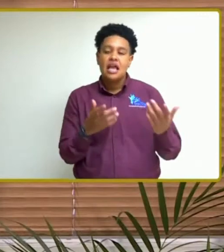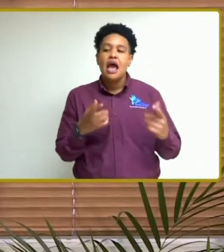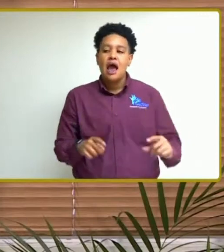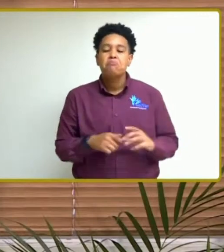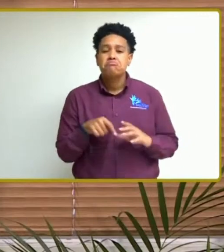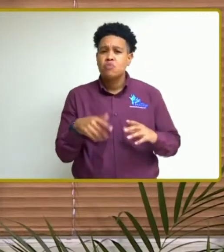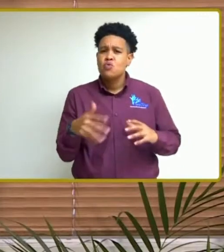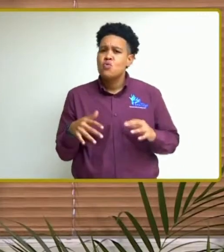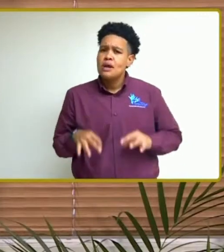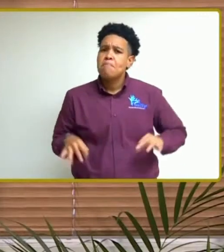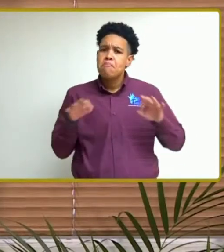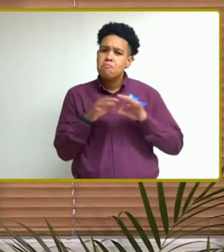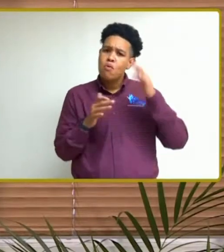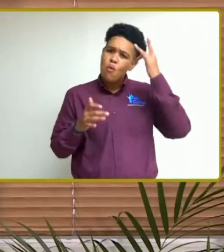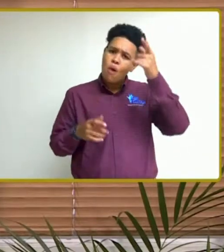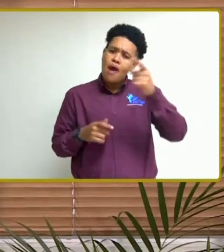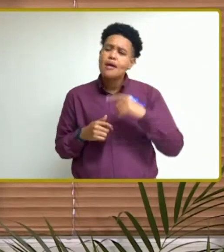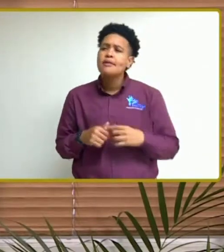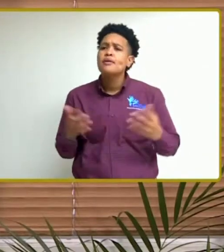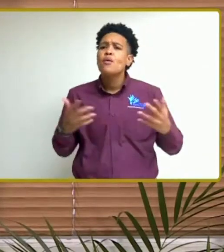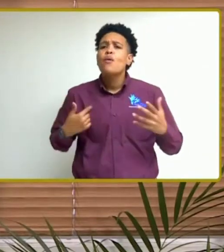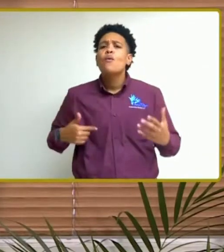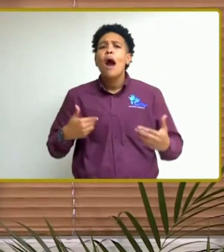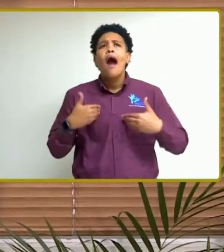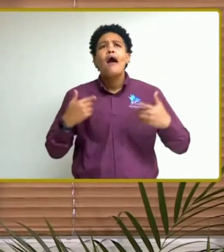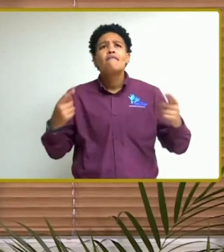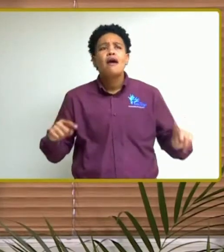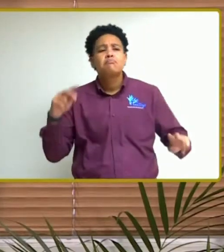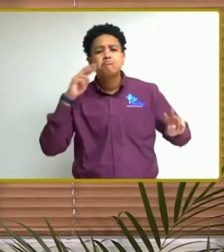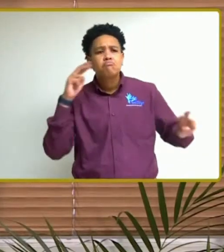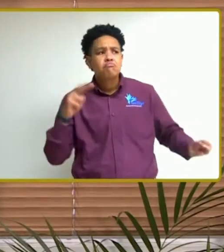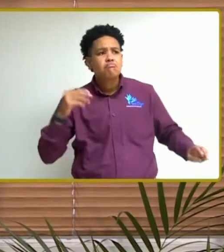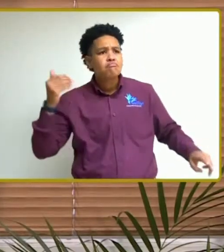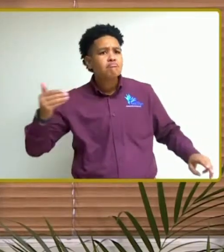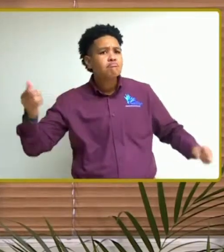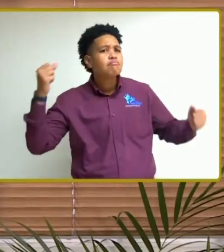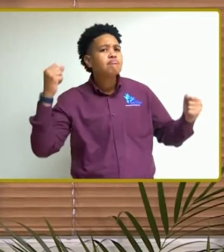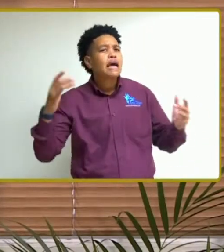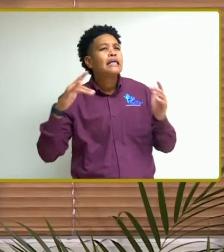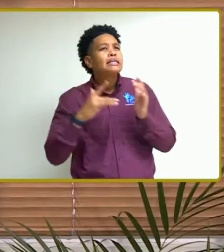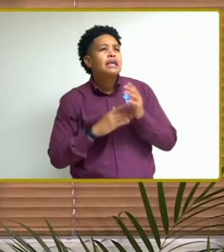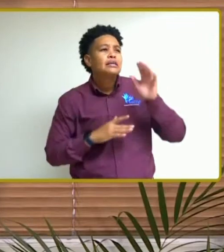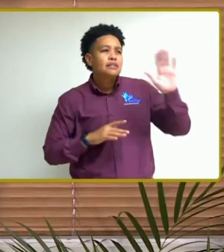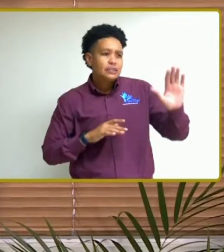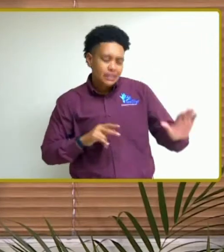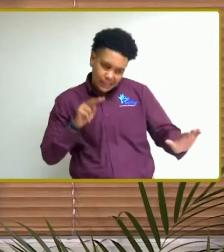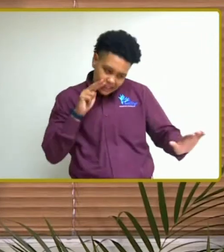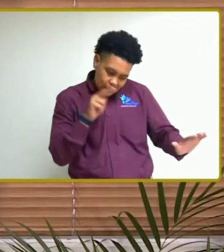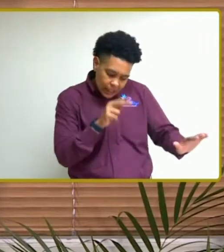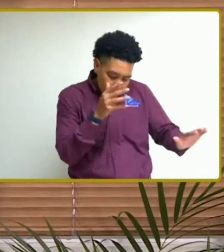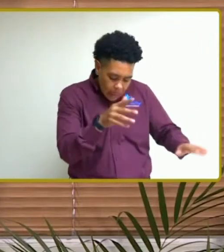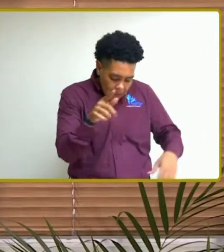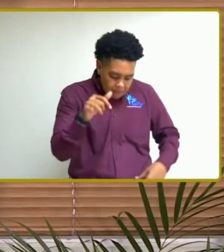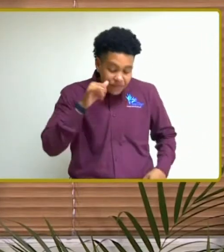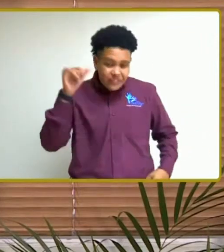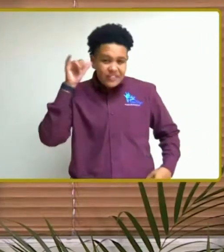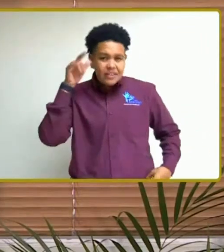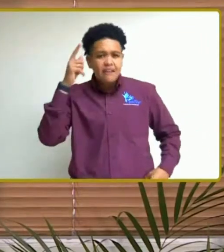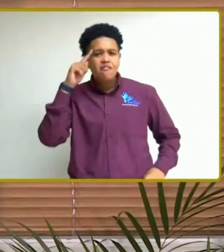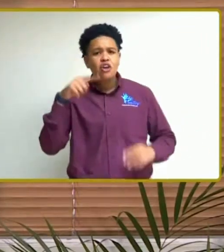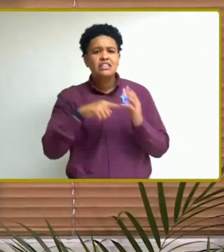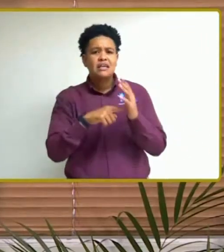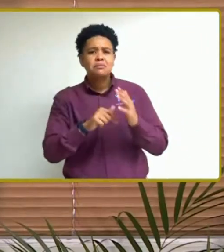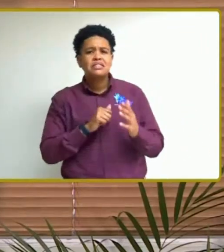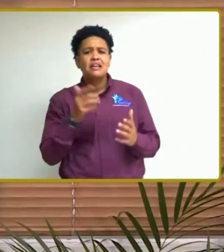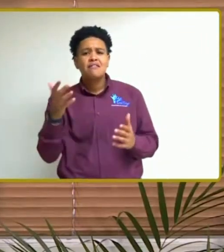this is very important, because what we have happening now at many of our centers is that yesterday, for example, I was